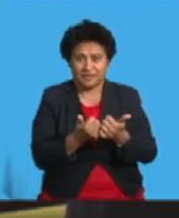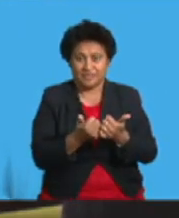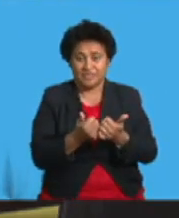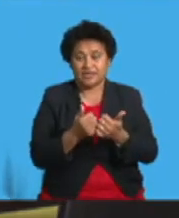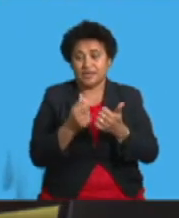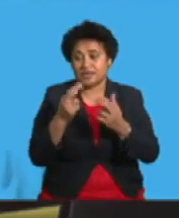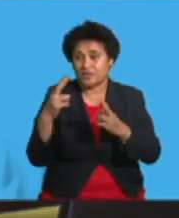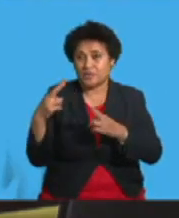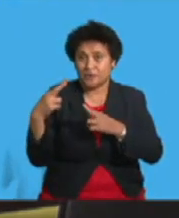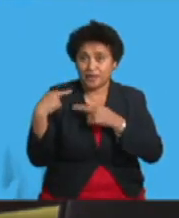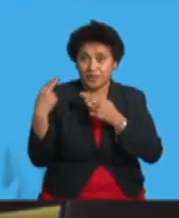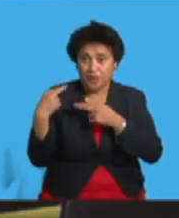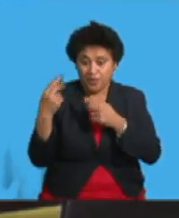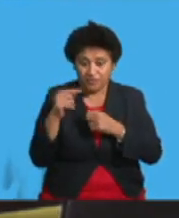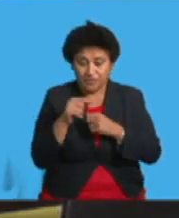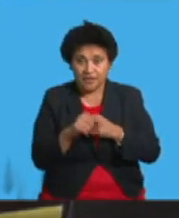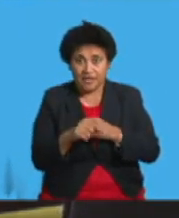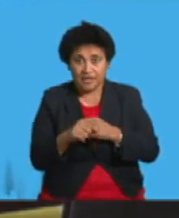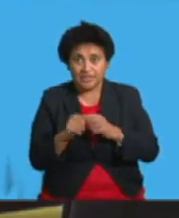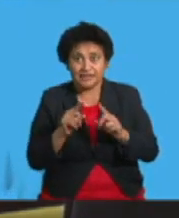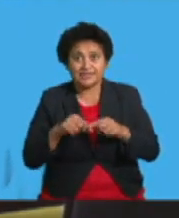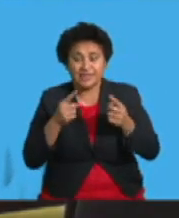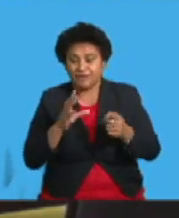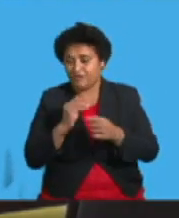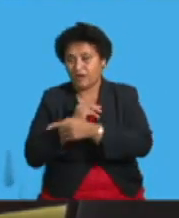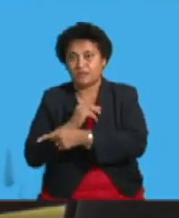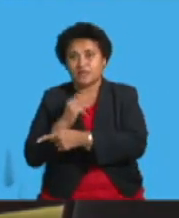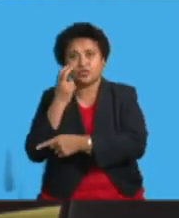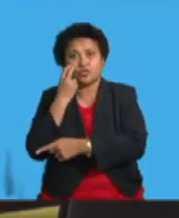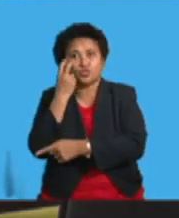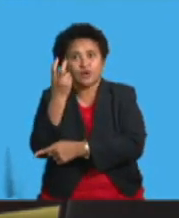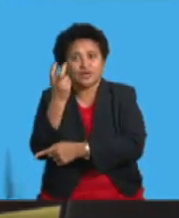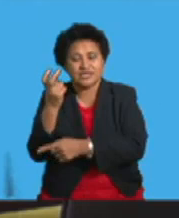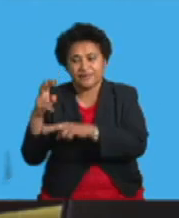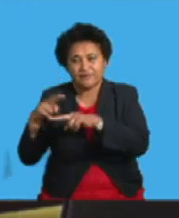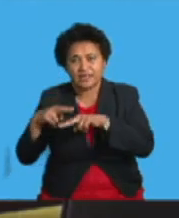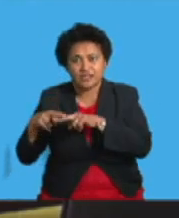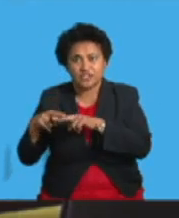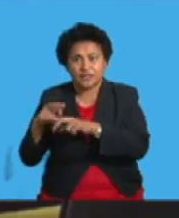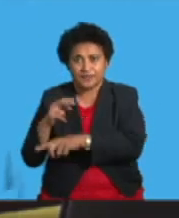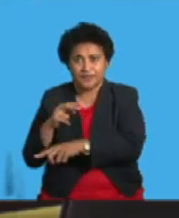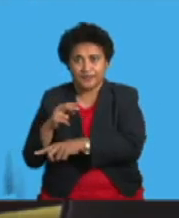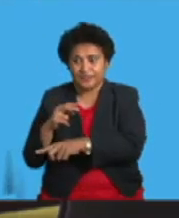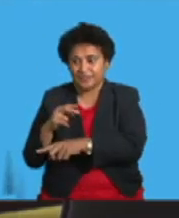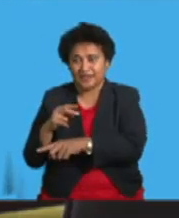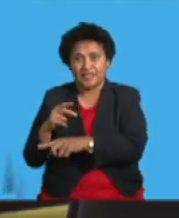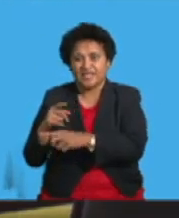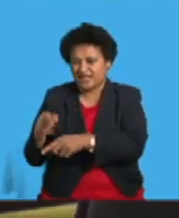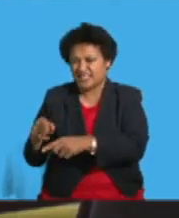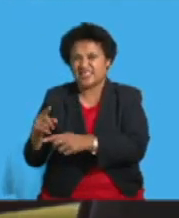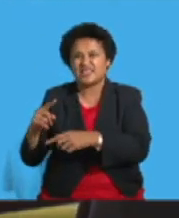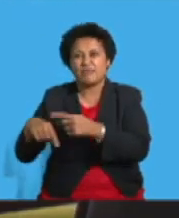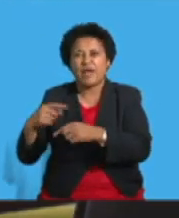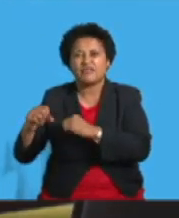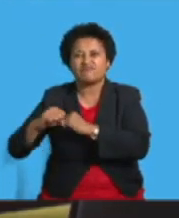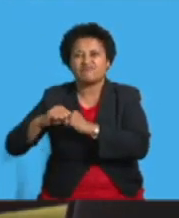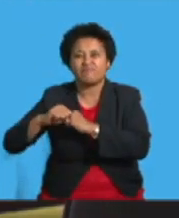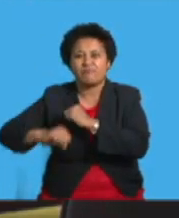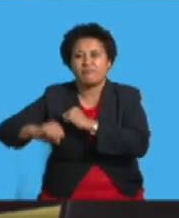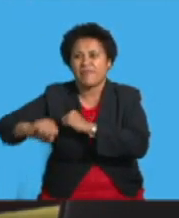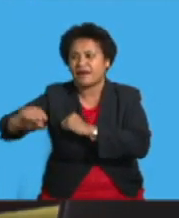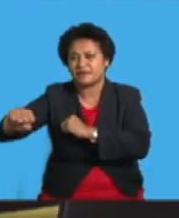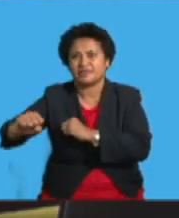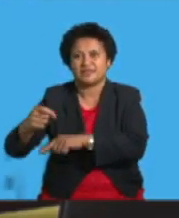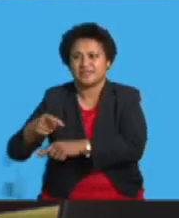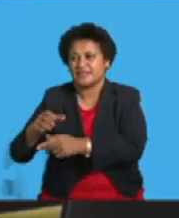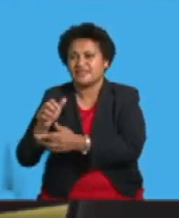is completely different to the role of Tourism Fiji. Tourism Fiji is all about marketing Fiji. It's all